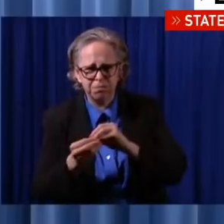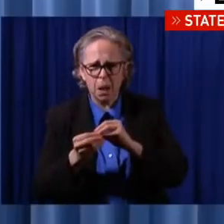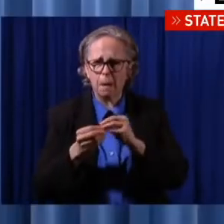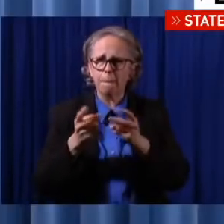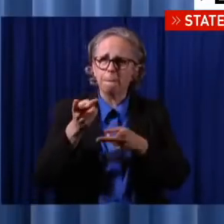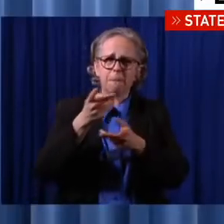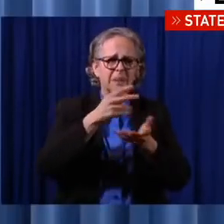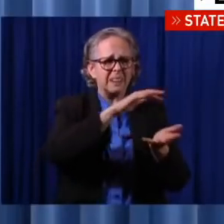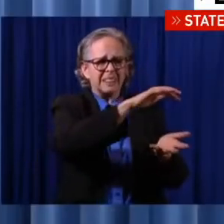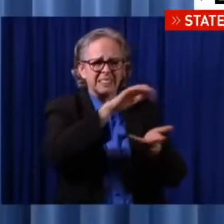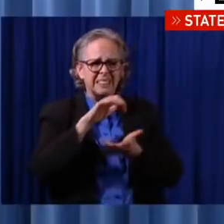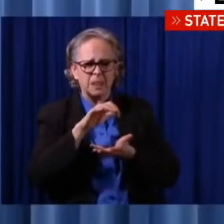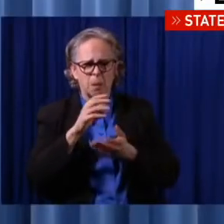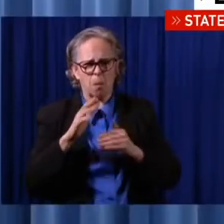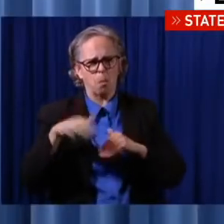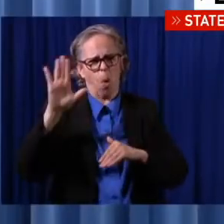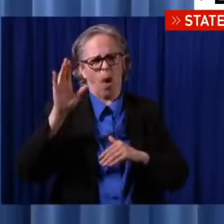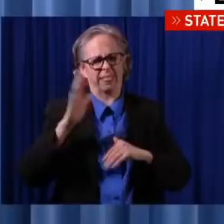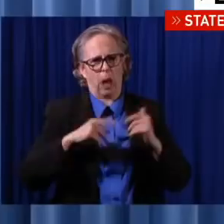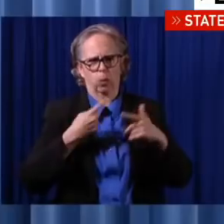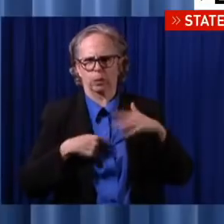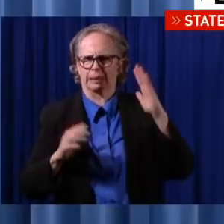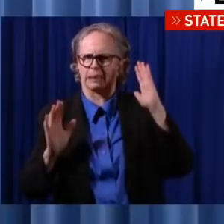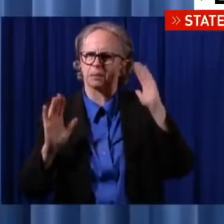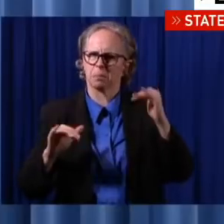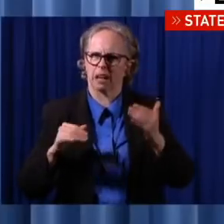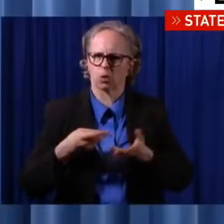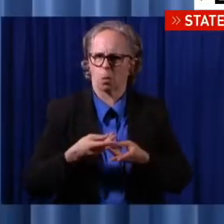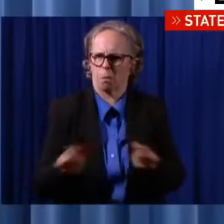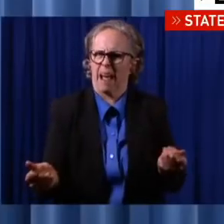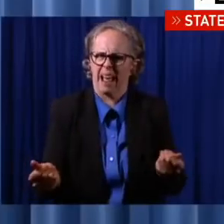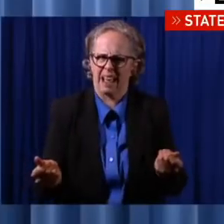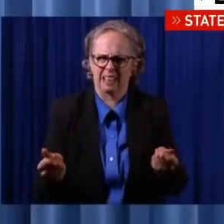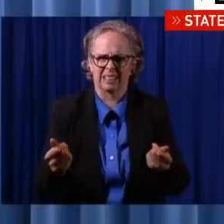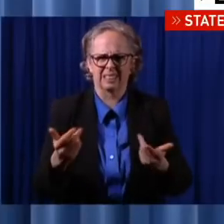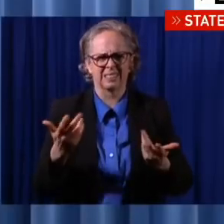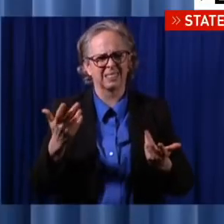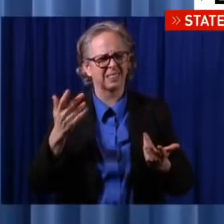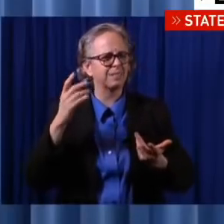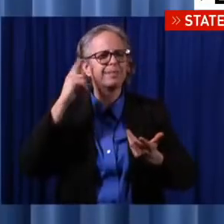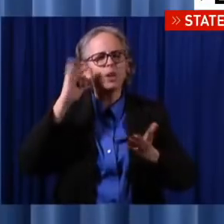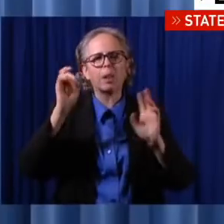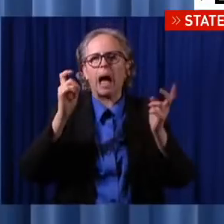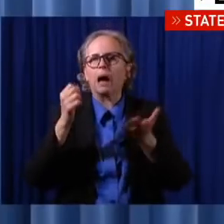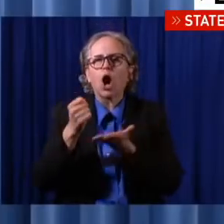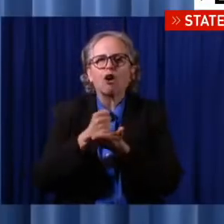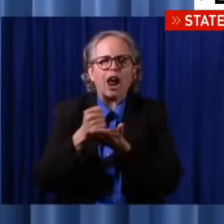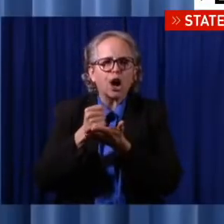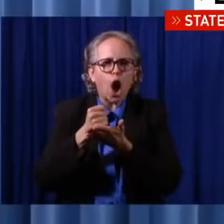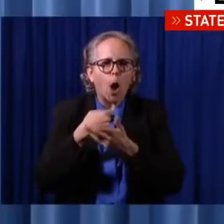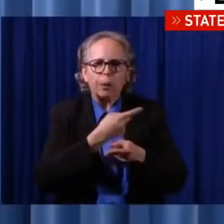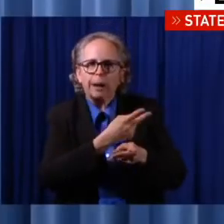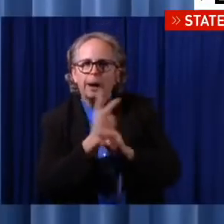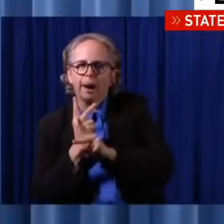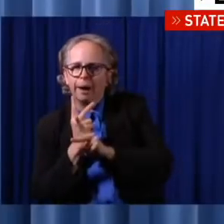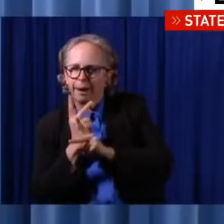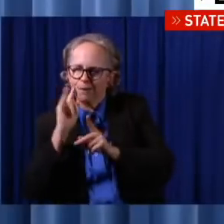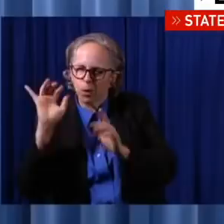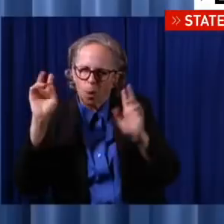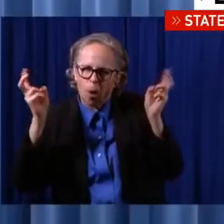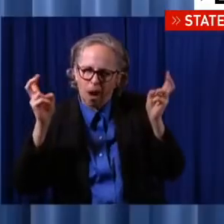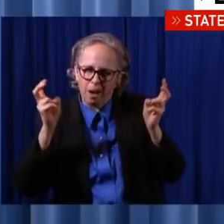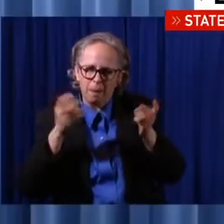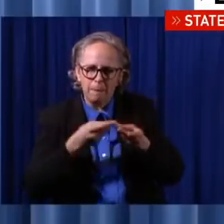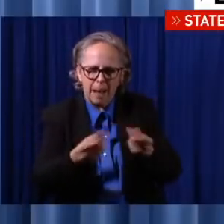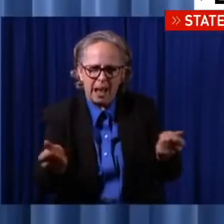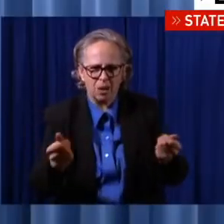benefits. It is essentially a line of credit, so we ask for greater authority than we currently think that we will need